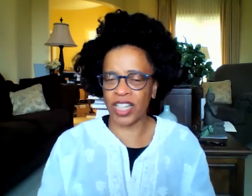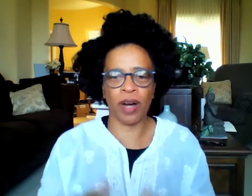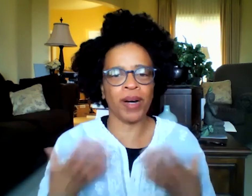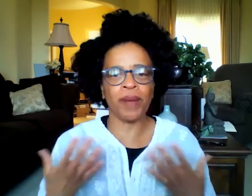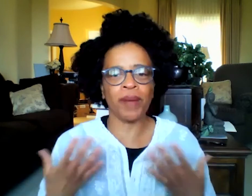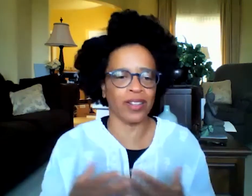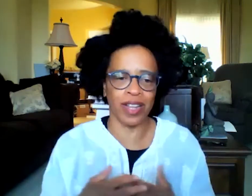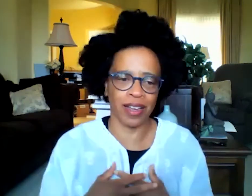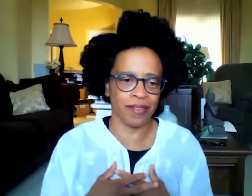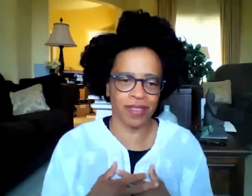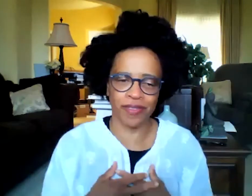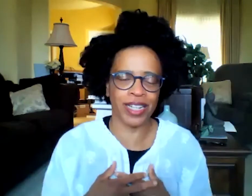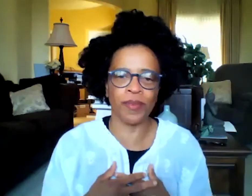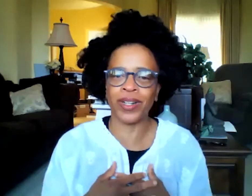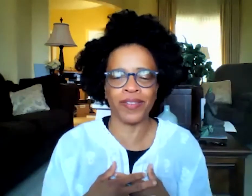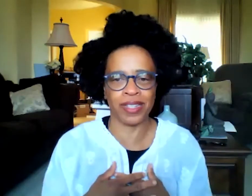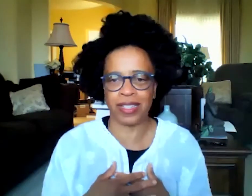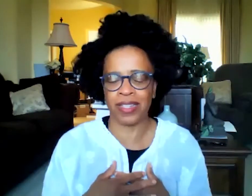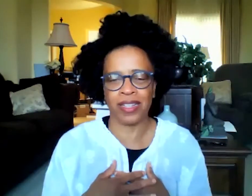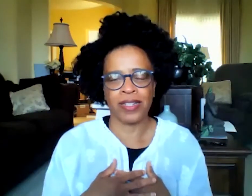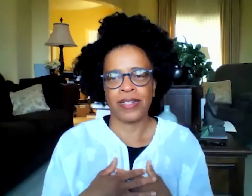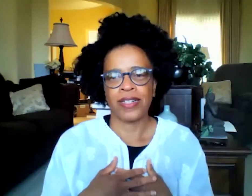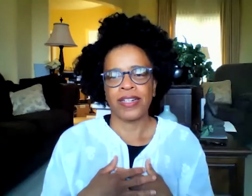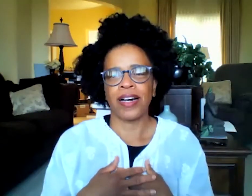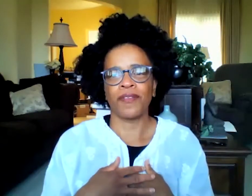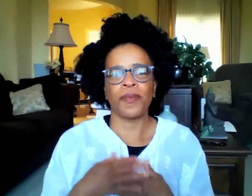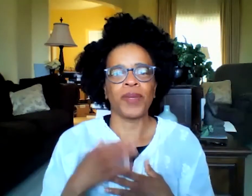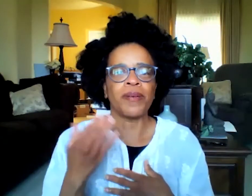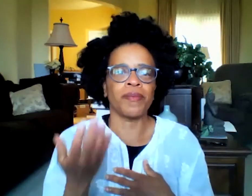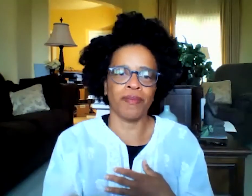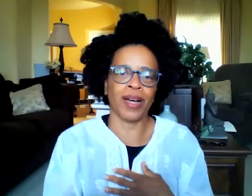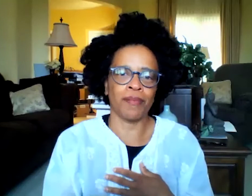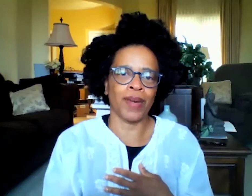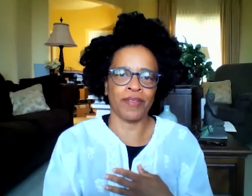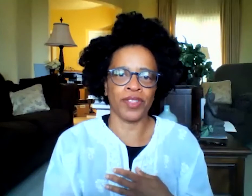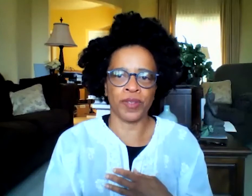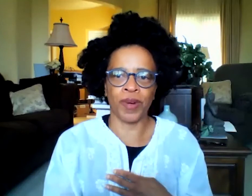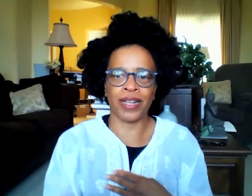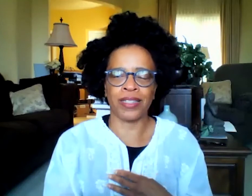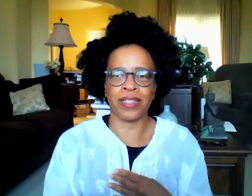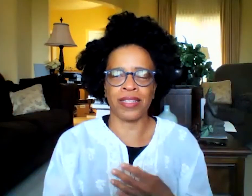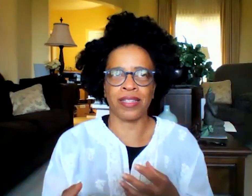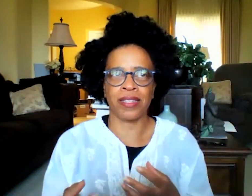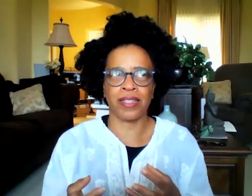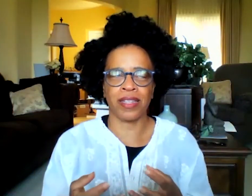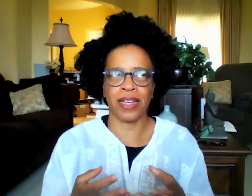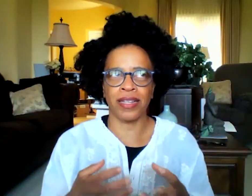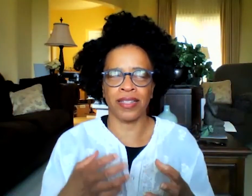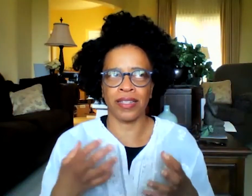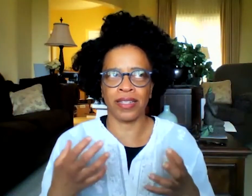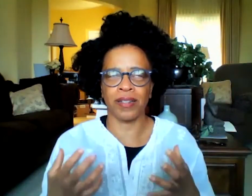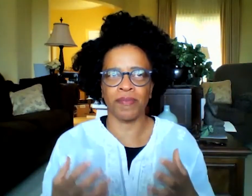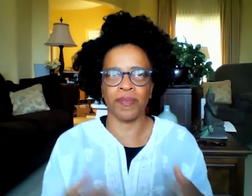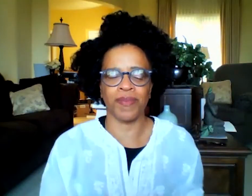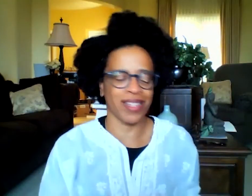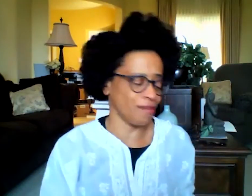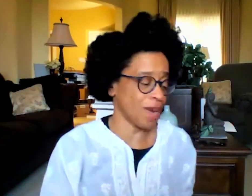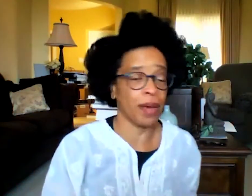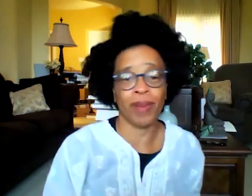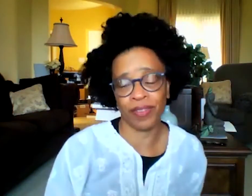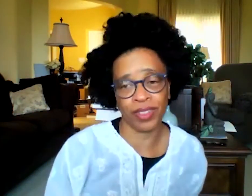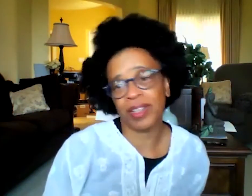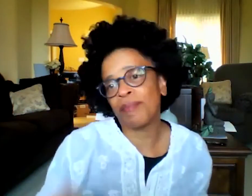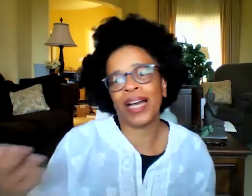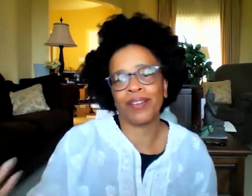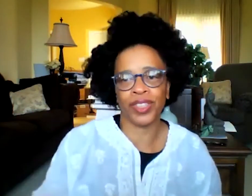that can come up in our lives for any one of us. For me, my mindfulness practice and